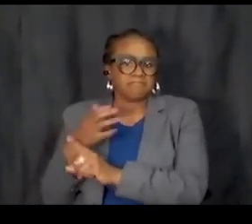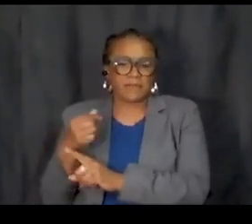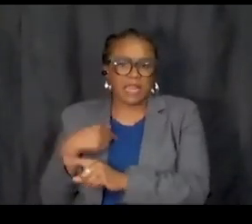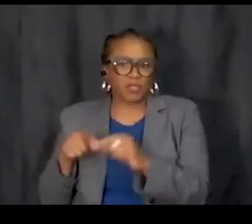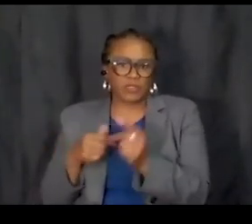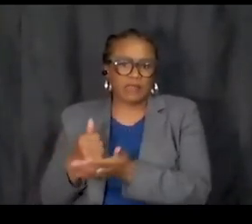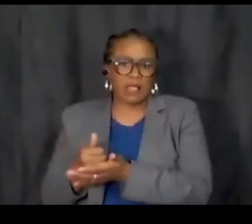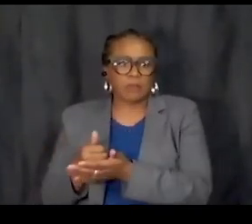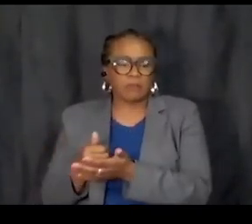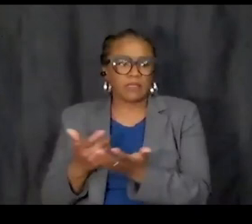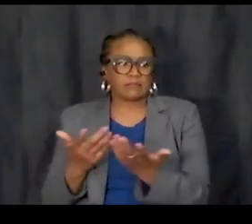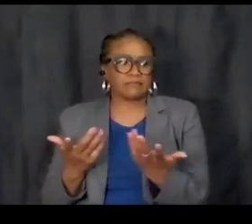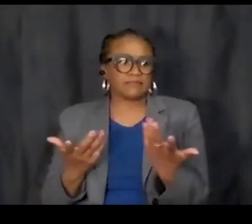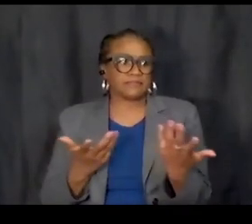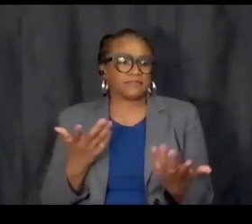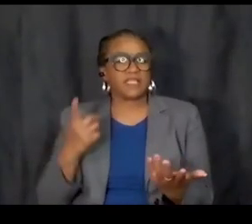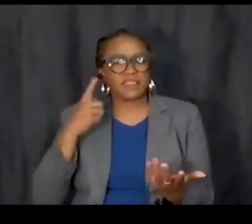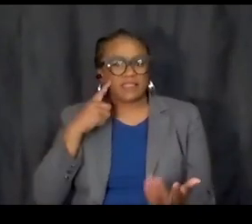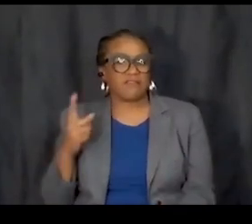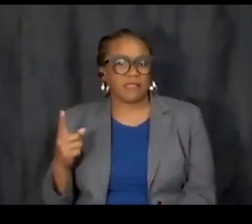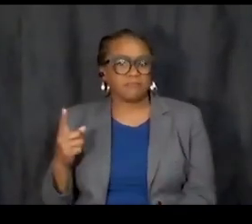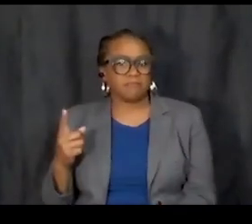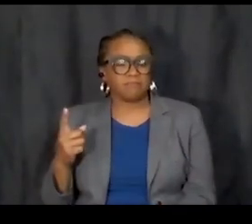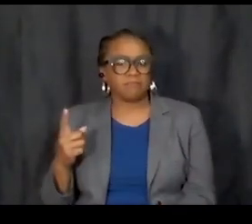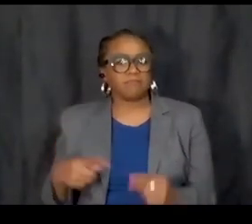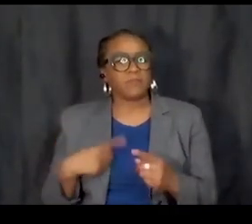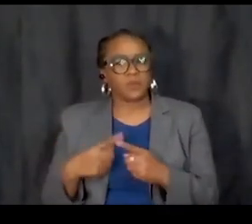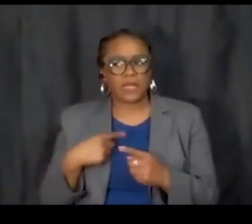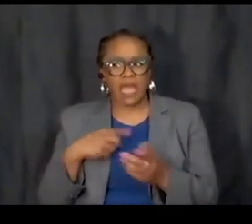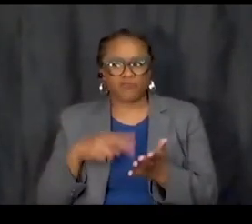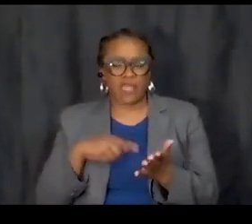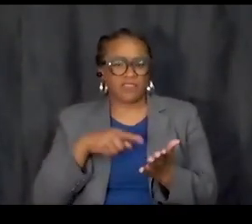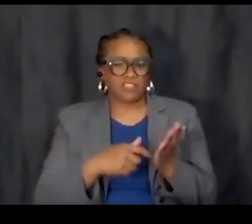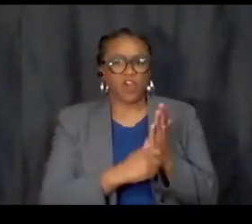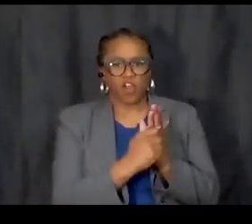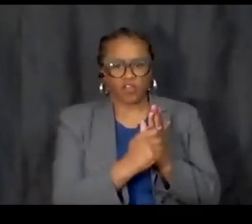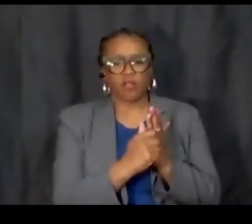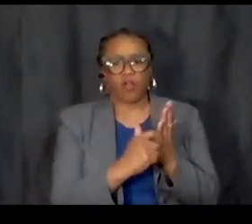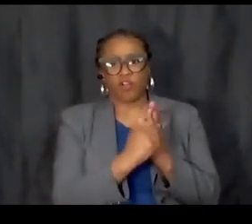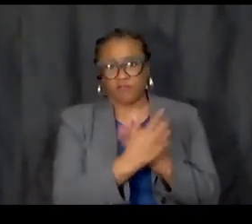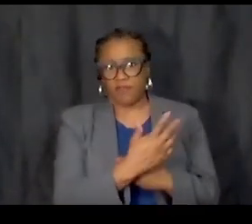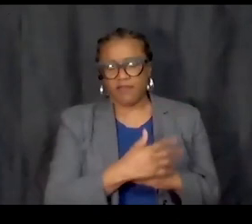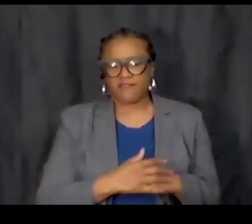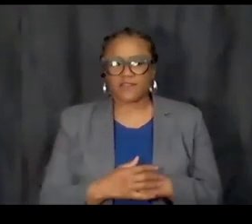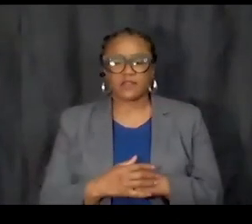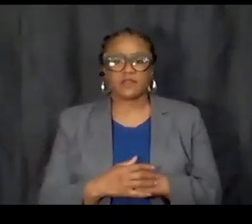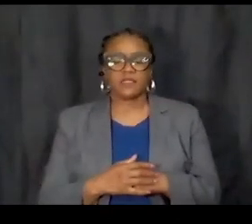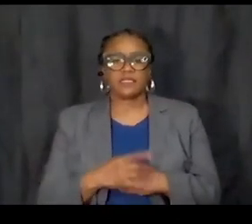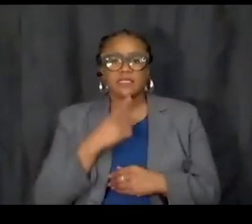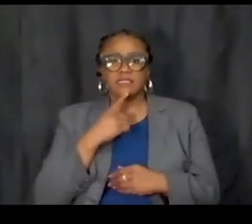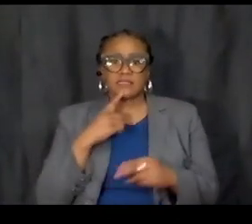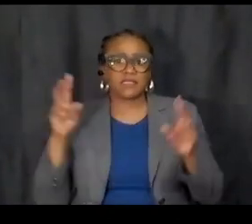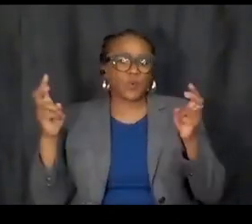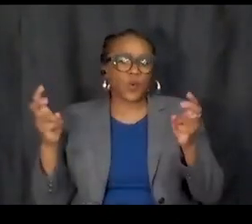help but think of him when I read this article, which is Article 5. And it says,